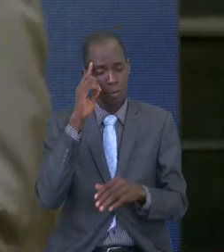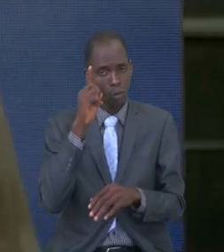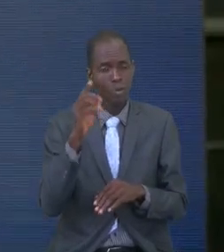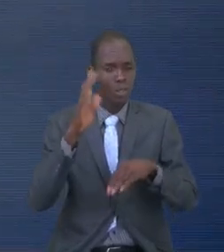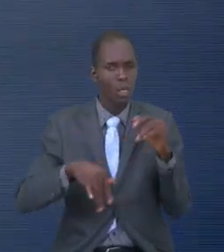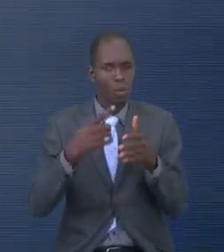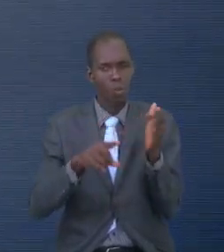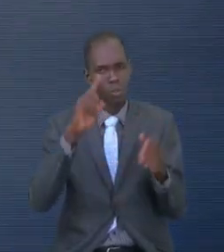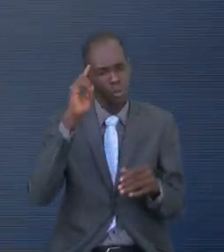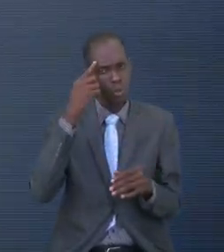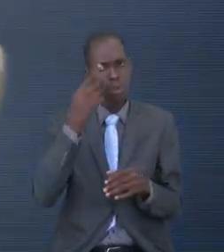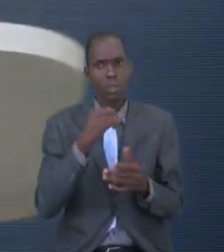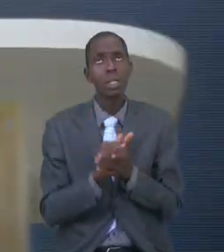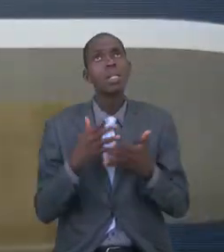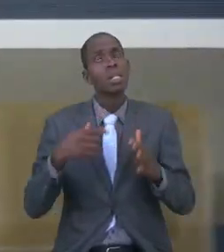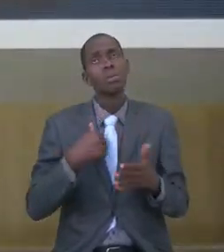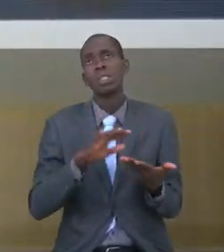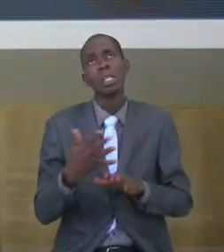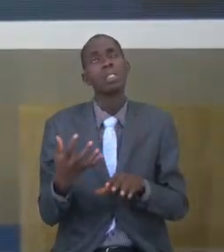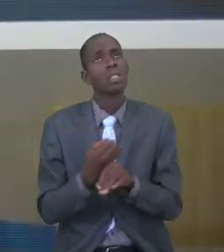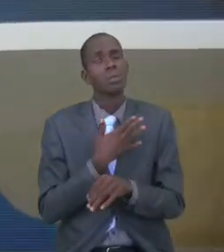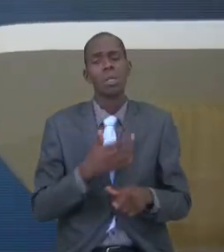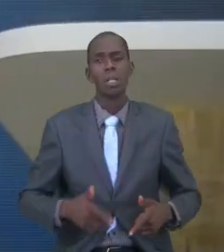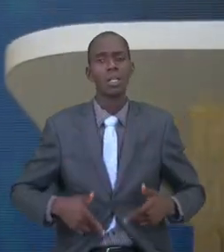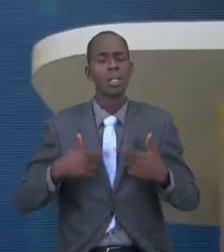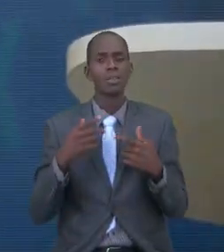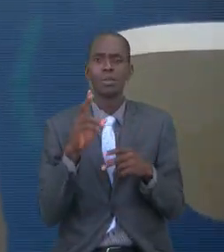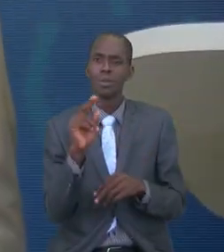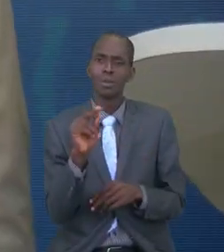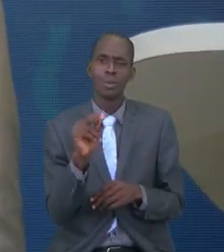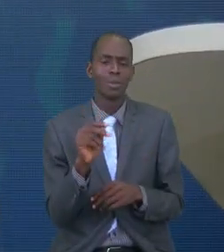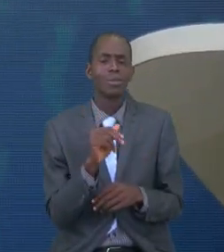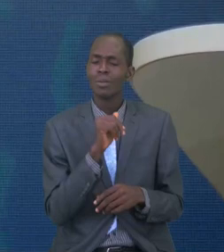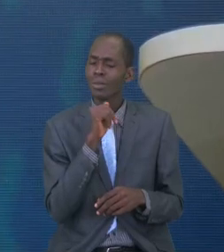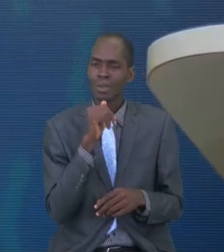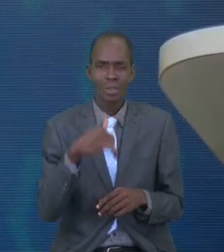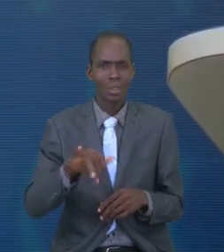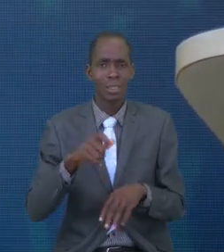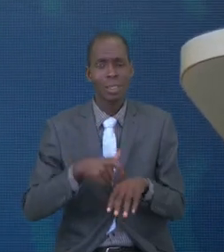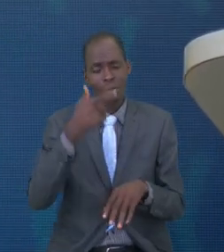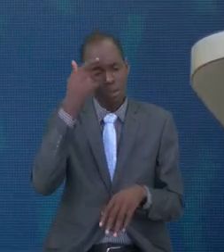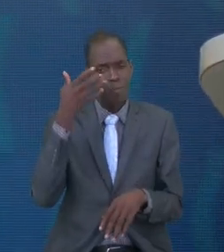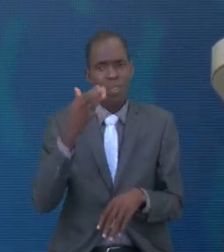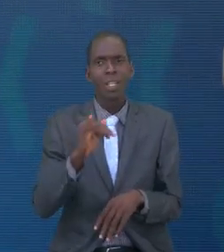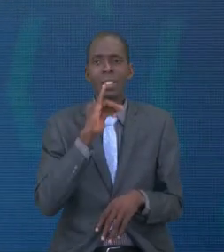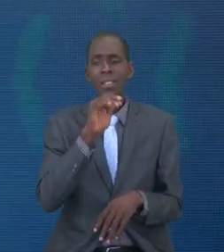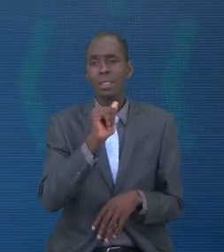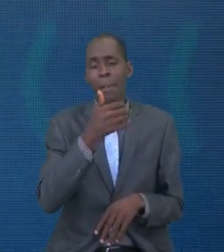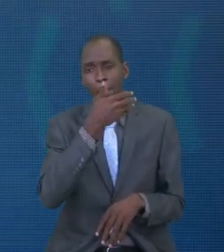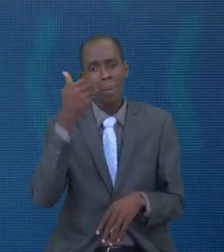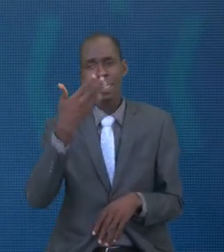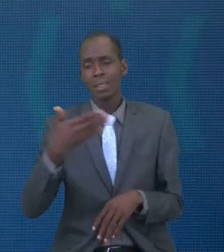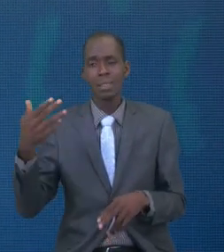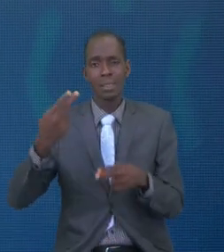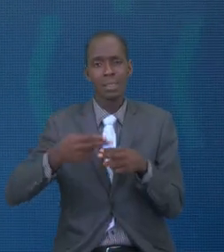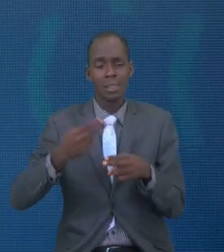He said, let me die. Take my life. Elijah, there's a better thing. It's called the rapture. It's